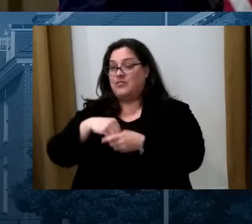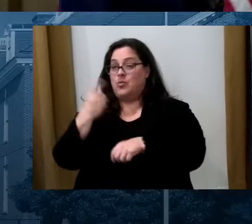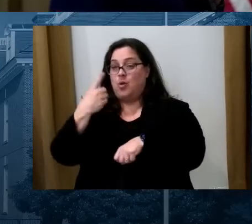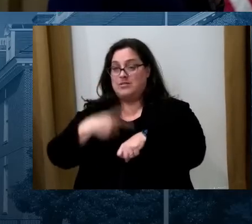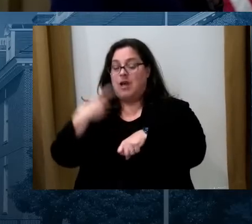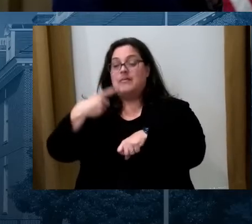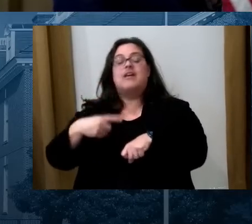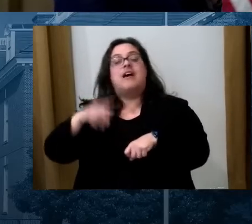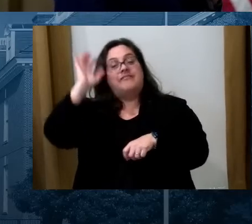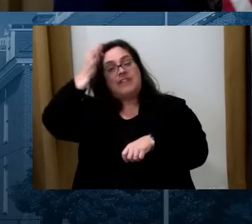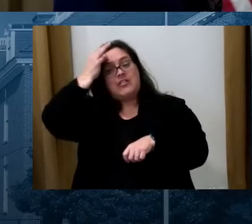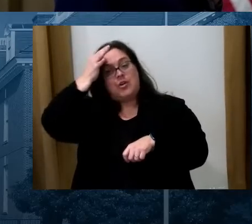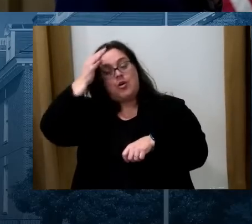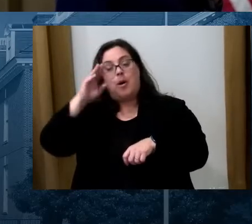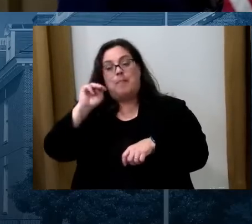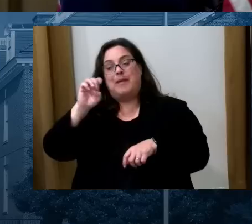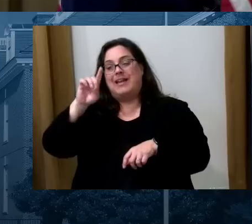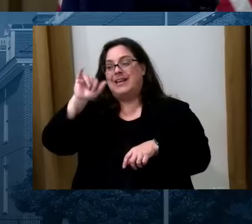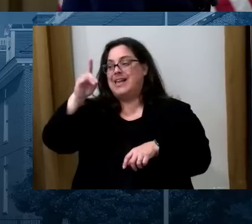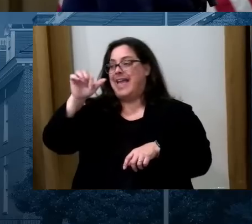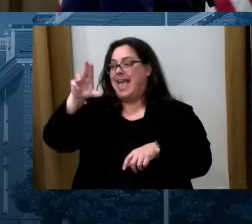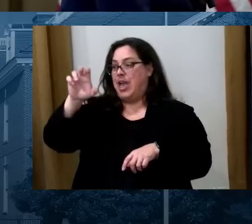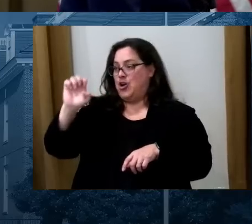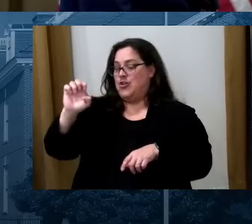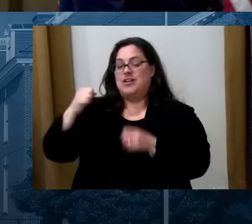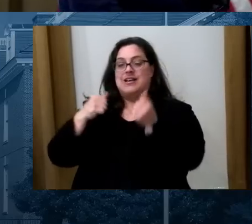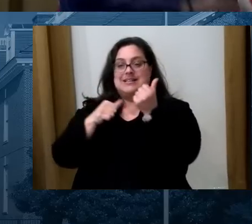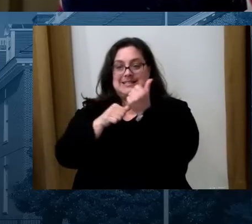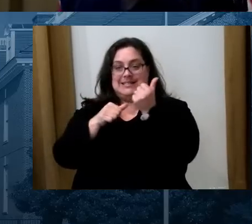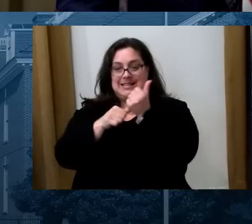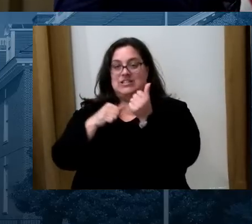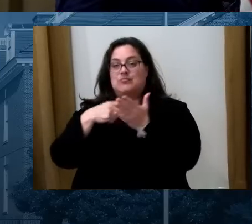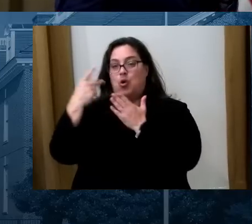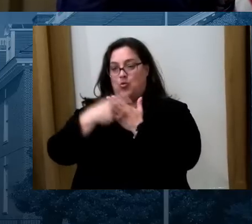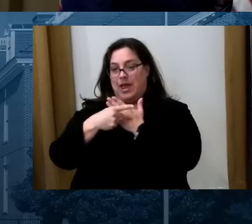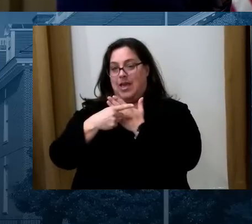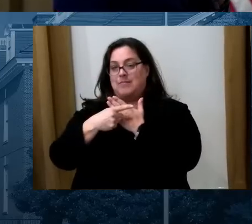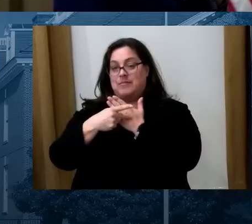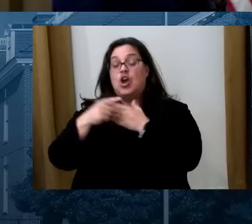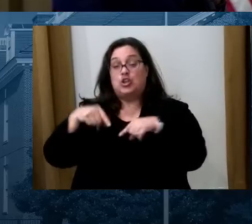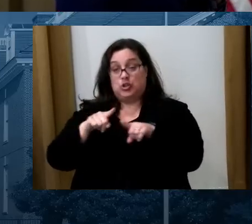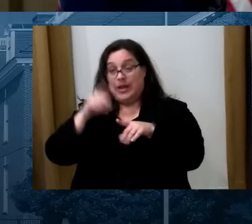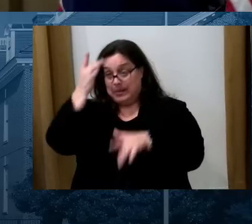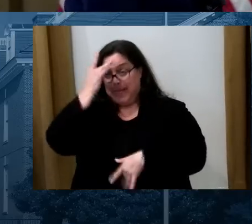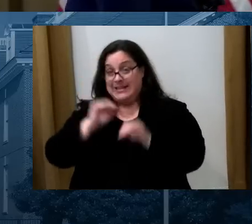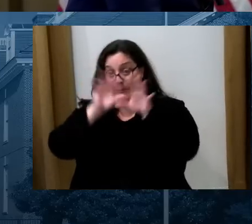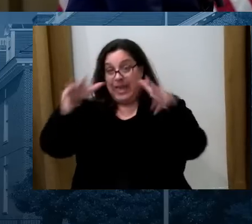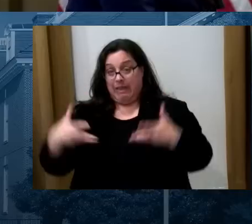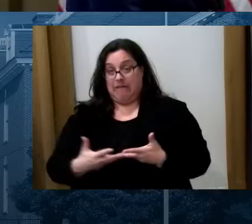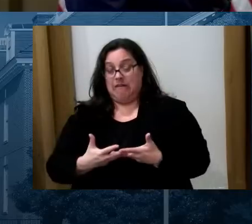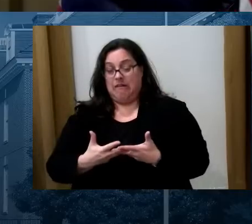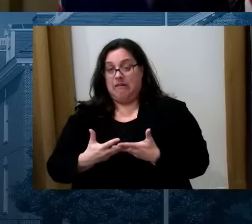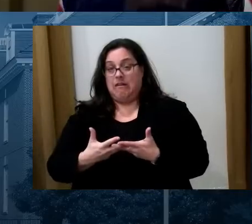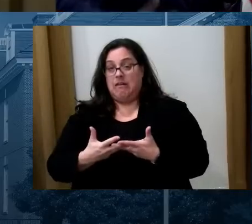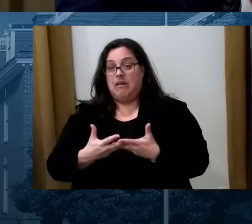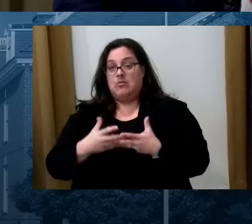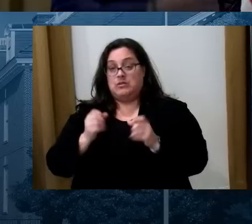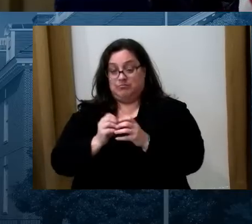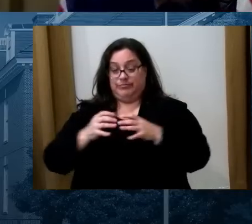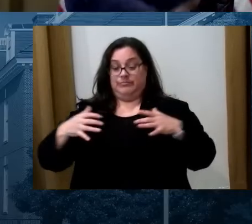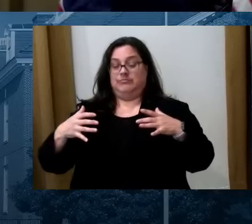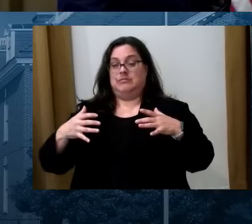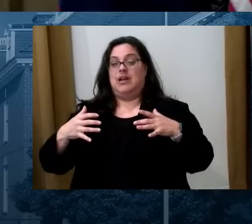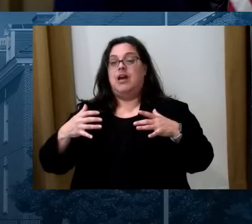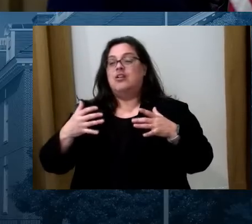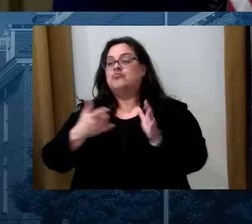federal Medicare assistance program, which was expanded during the pandemic, requires some